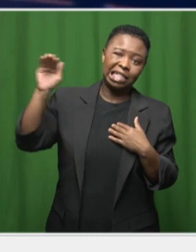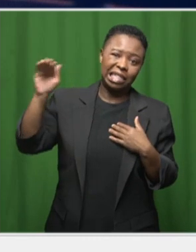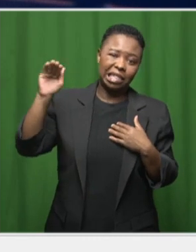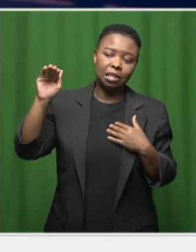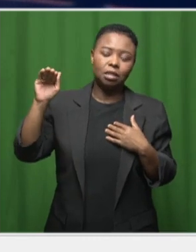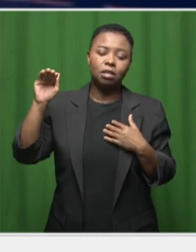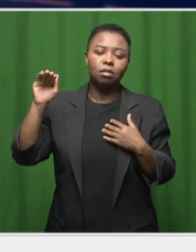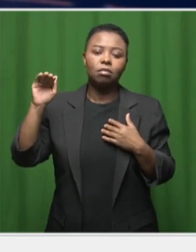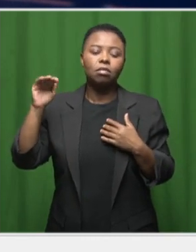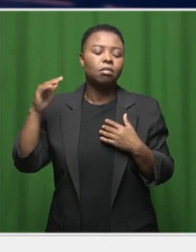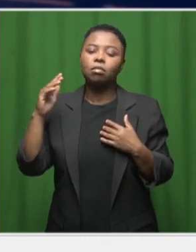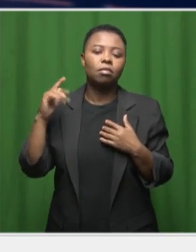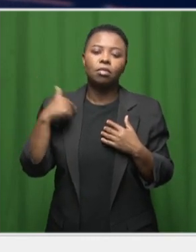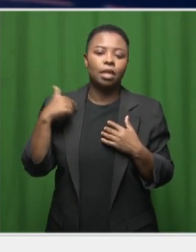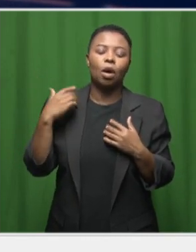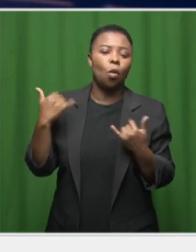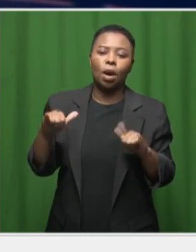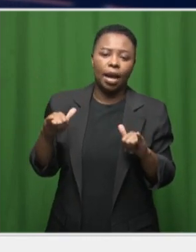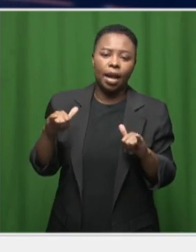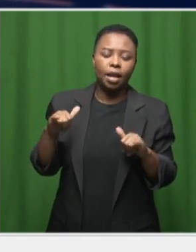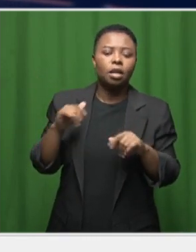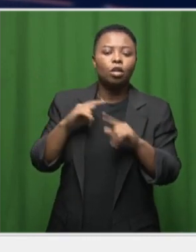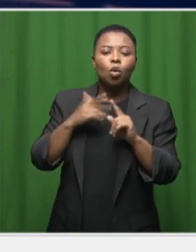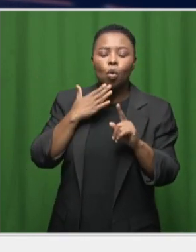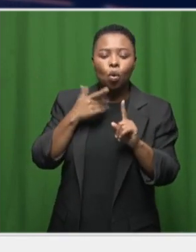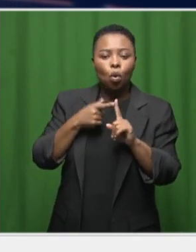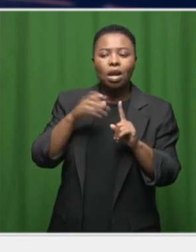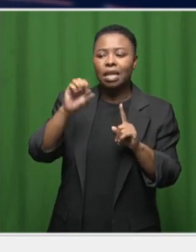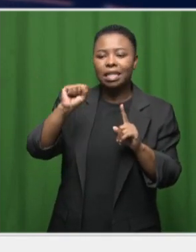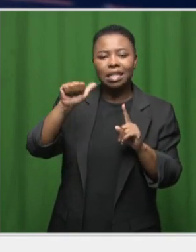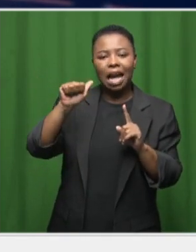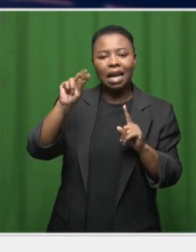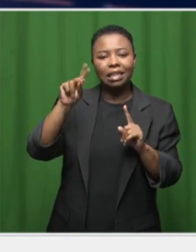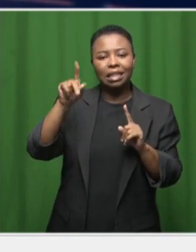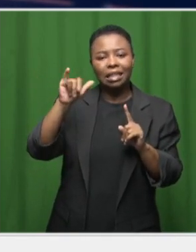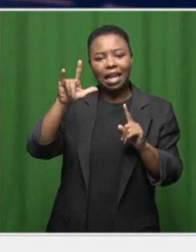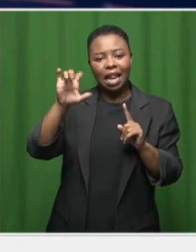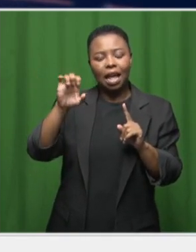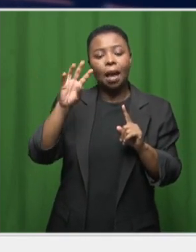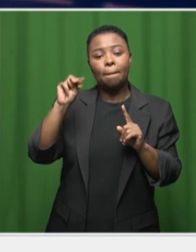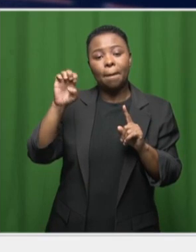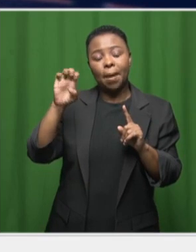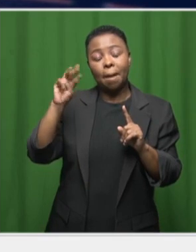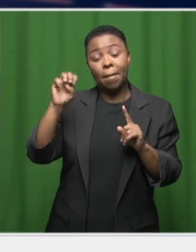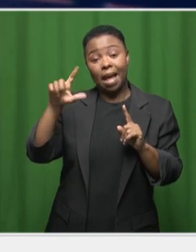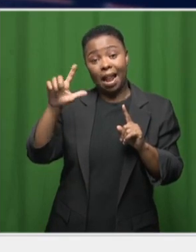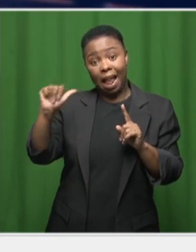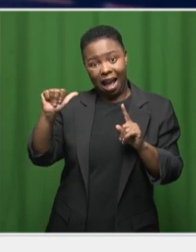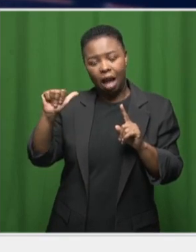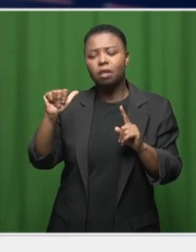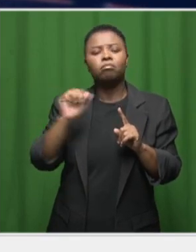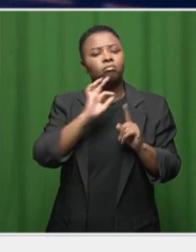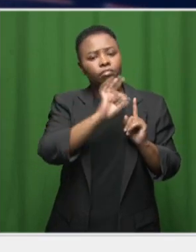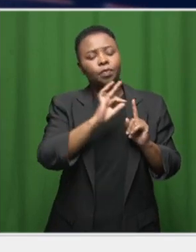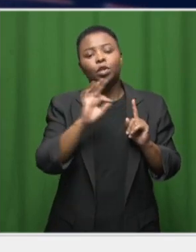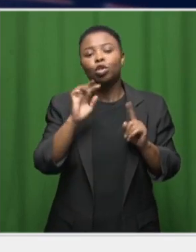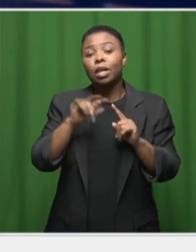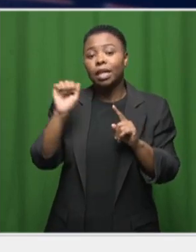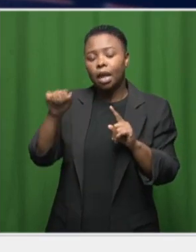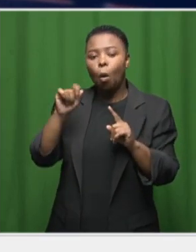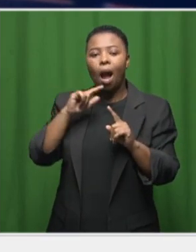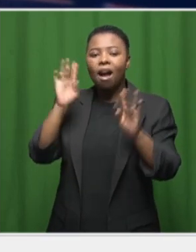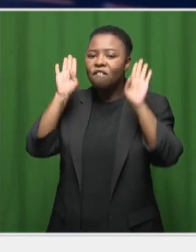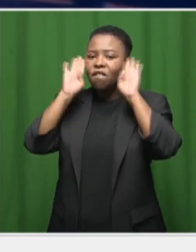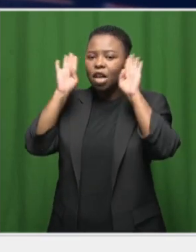It was Mr. Sandile Memela. Right. So I was interested because I went through his